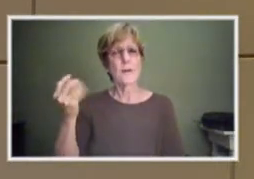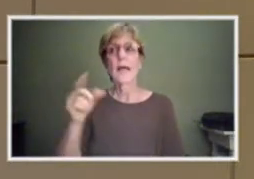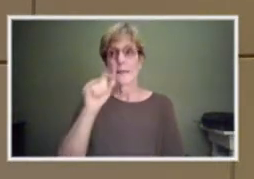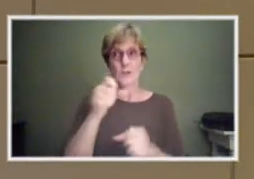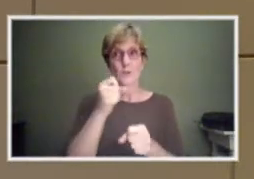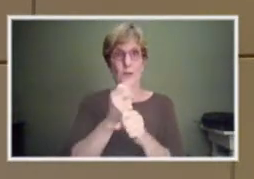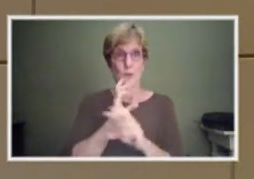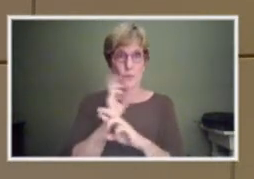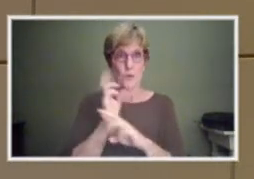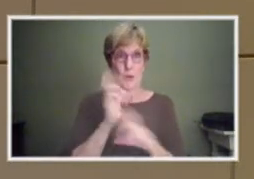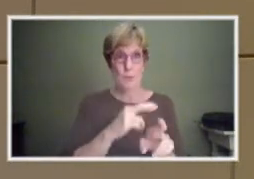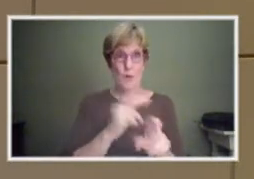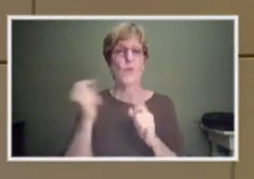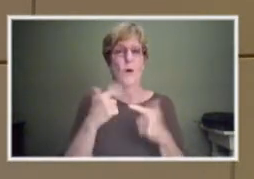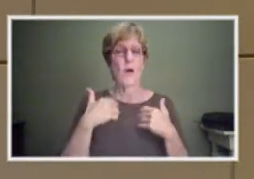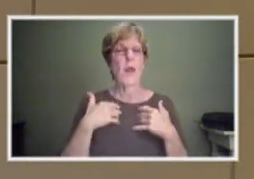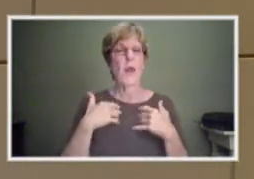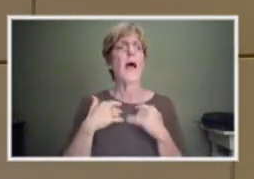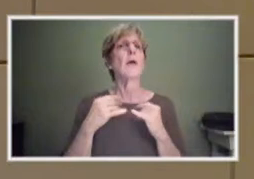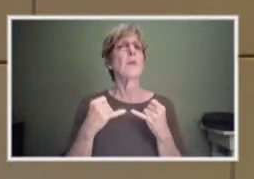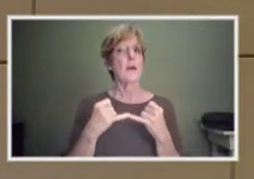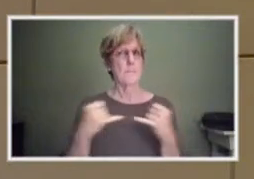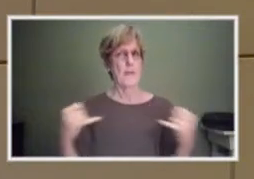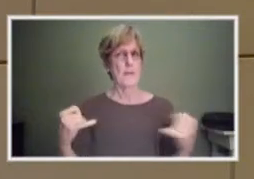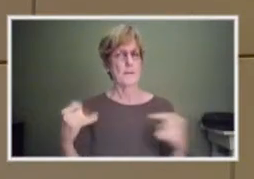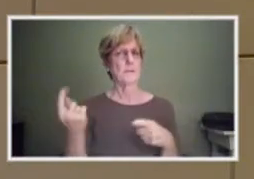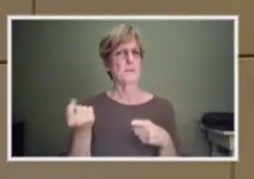all of us a baseline to think about what's